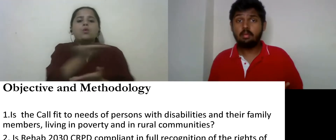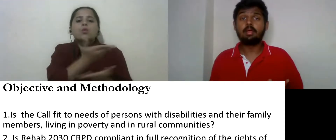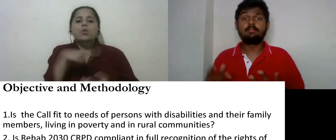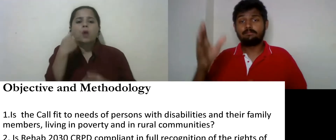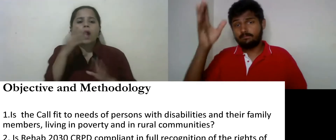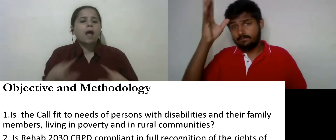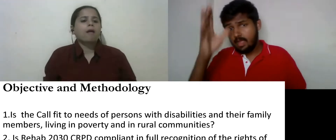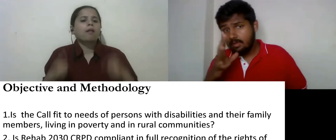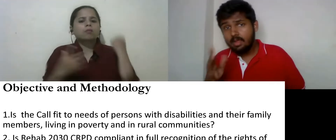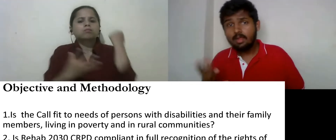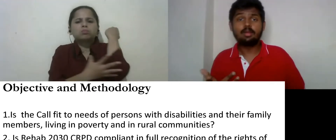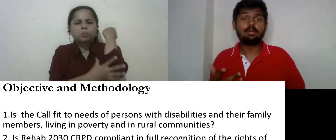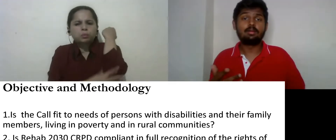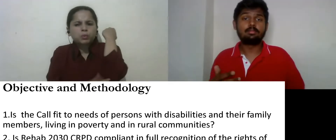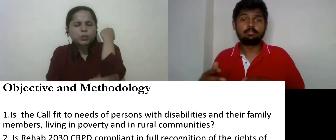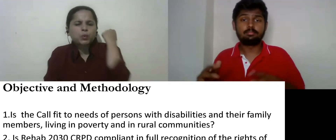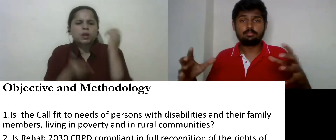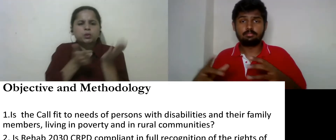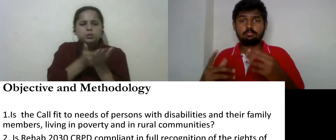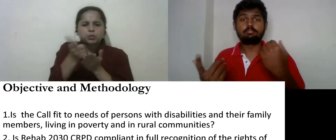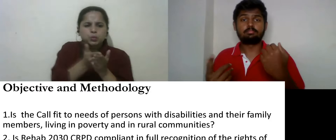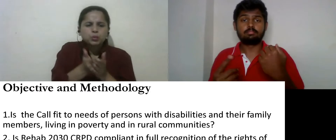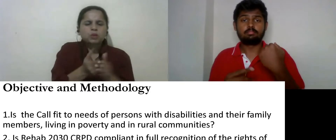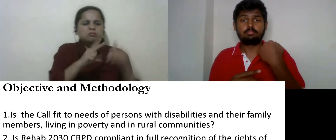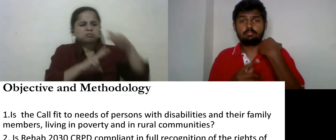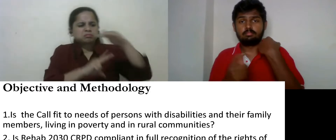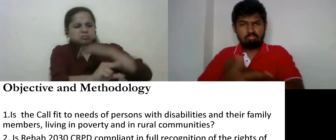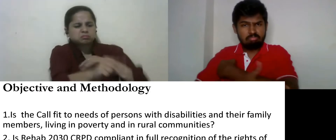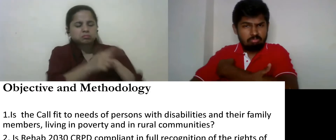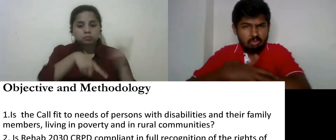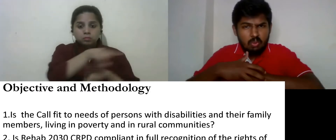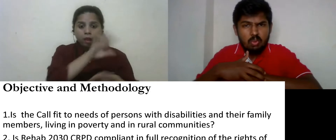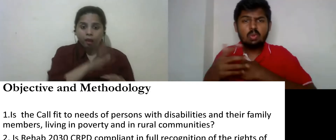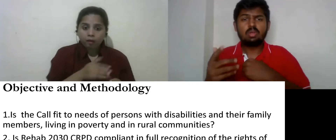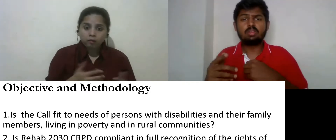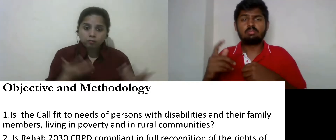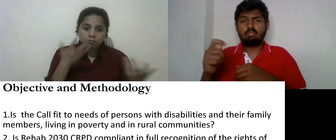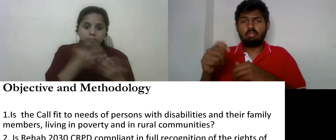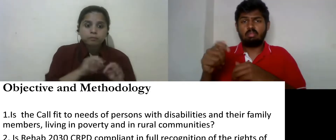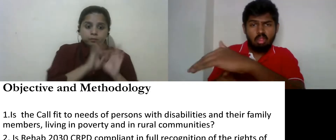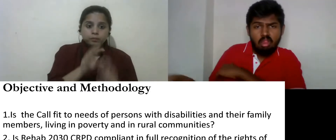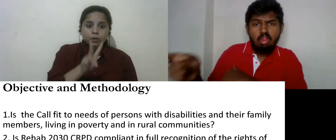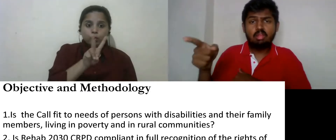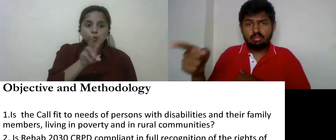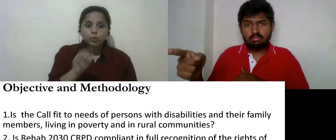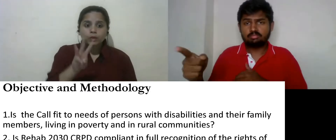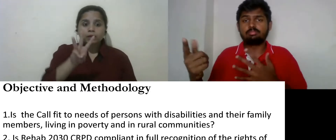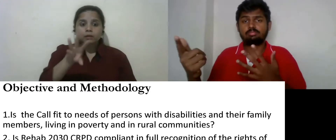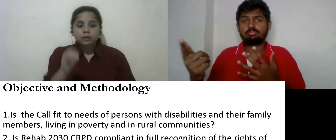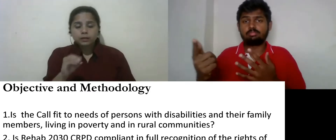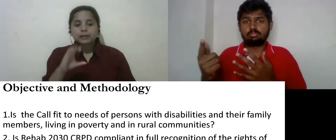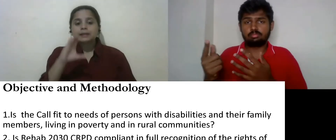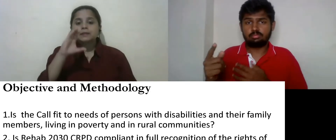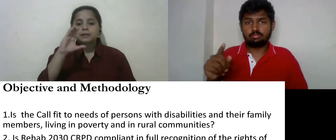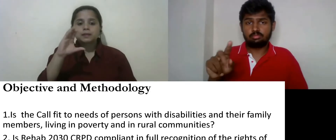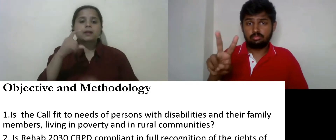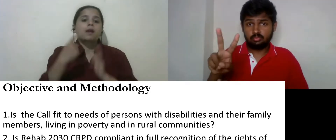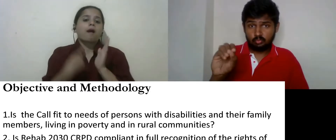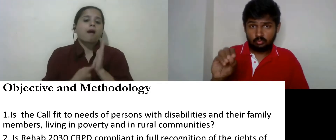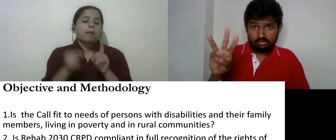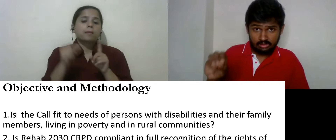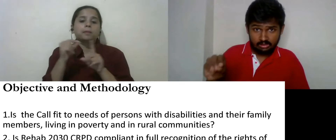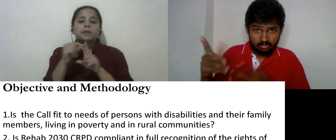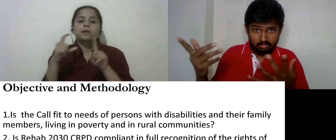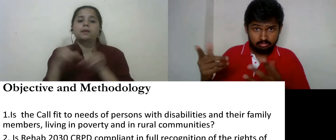in poverty and in rural communities. Is Rehab 2030 CRPD compliant? Specifically looking